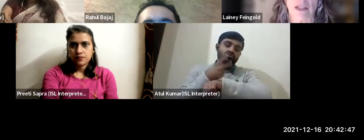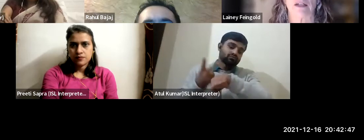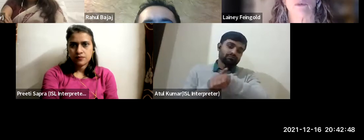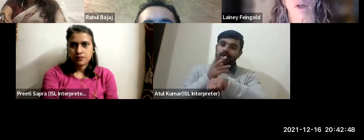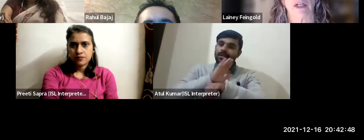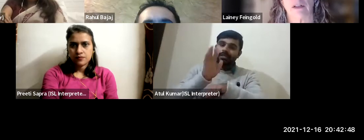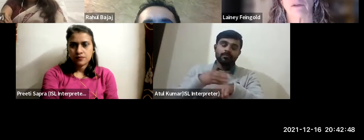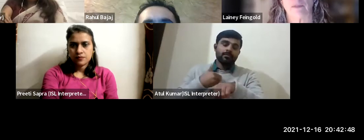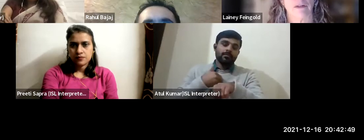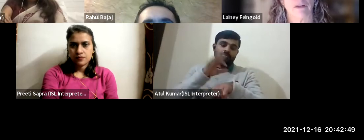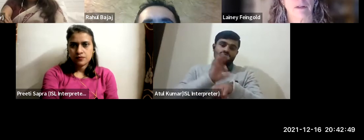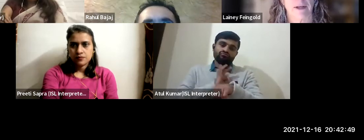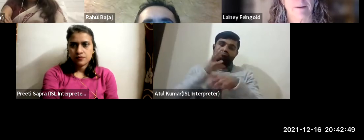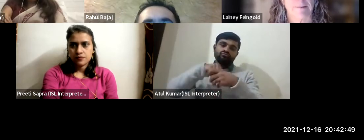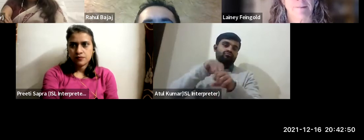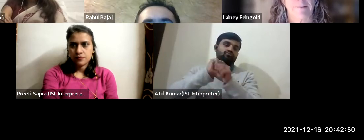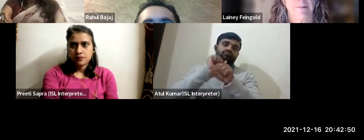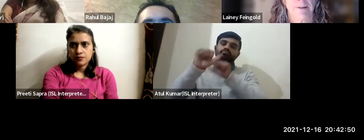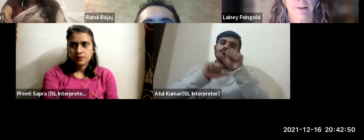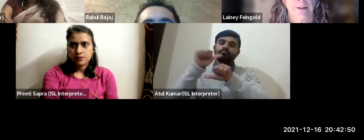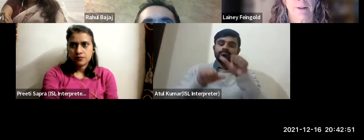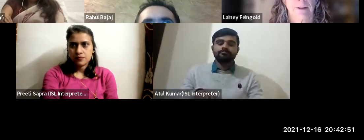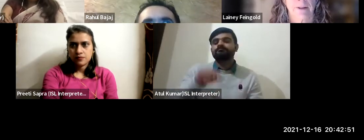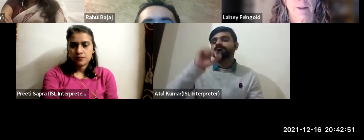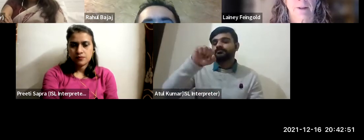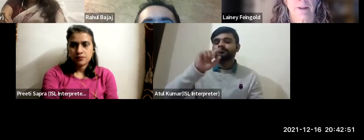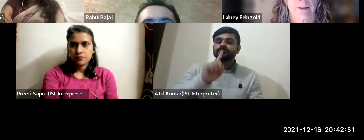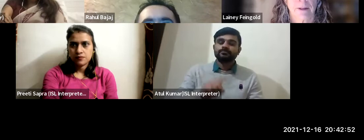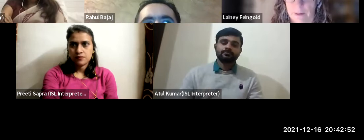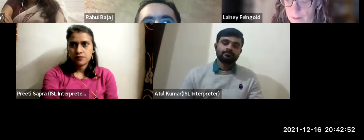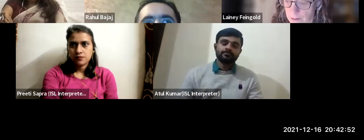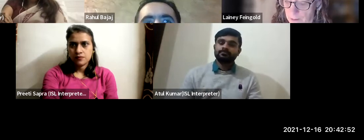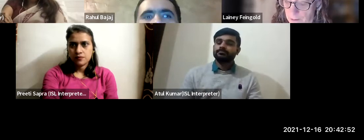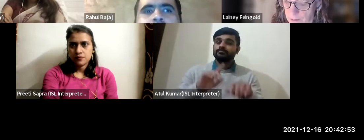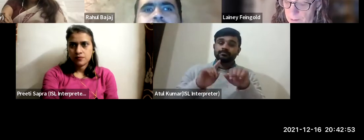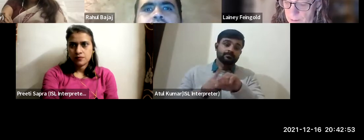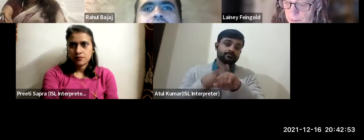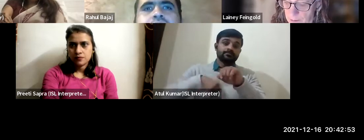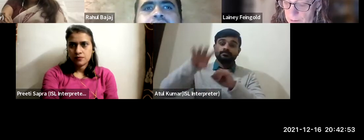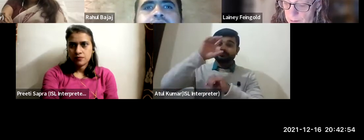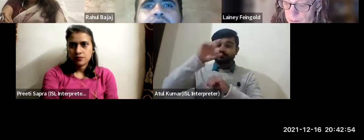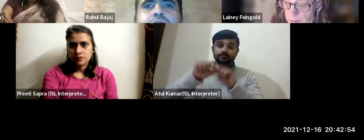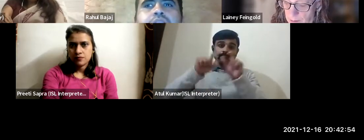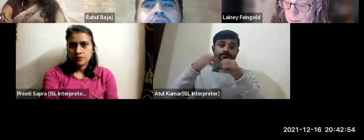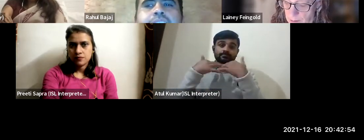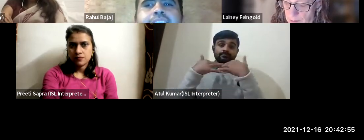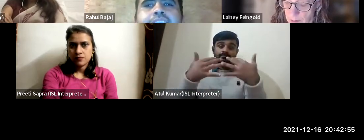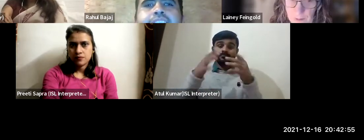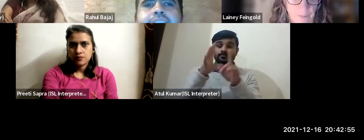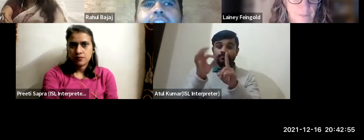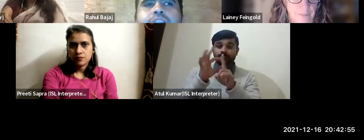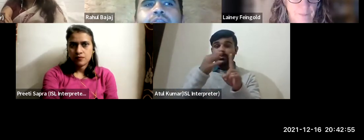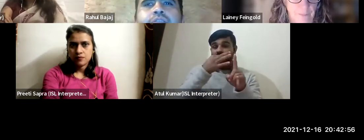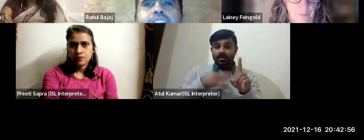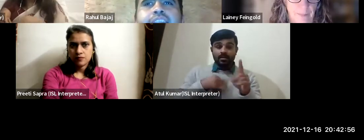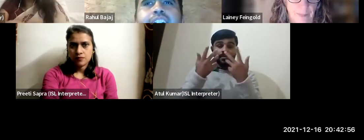is why I like working in this process. Yeah. And sort of a reminder to the audience, if you do want to ask us